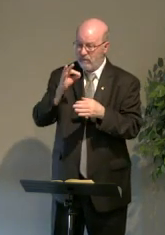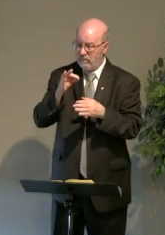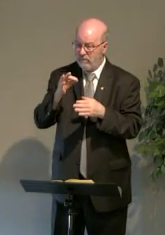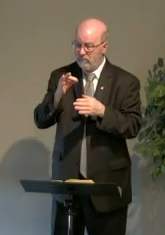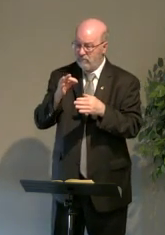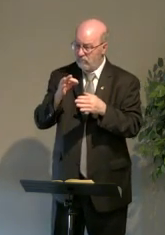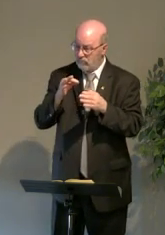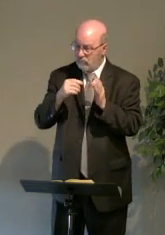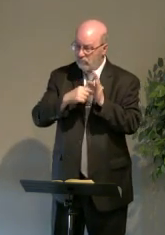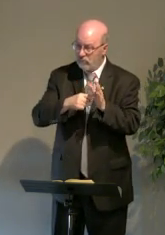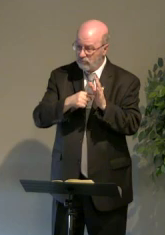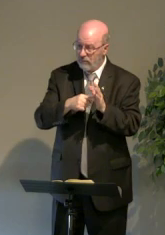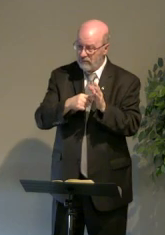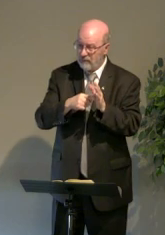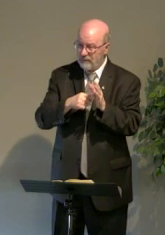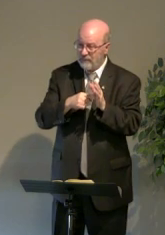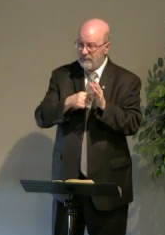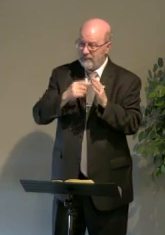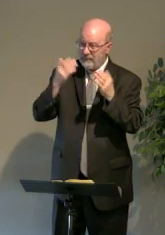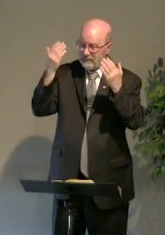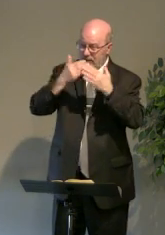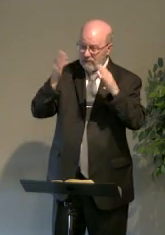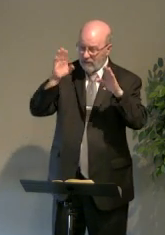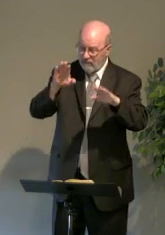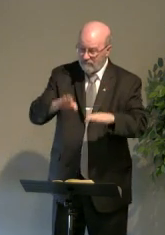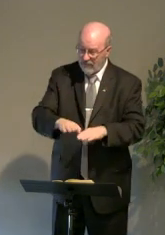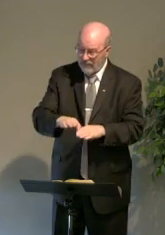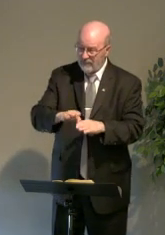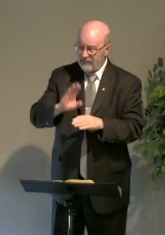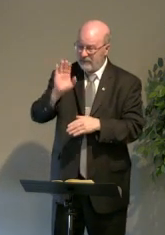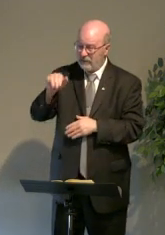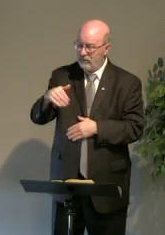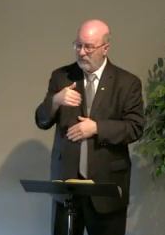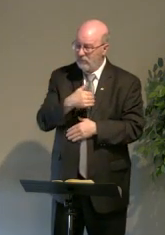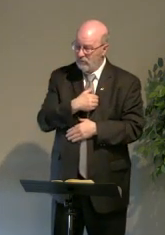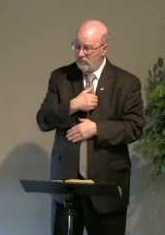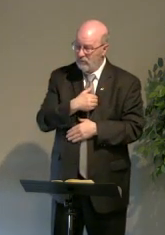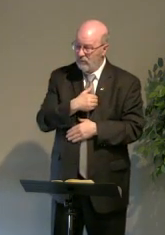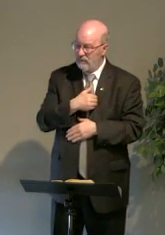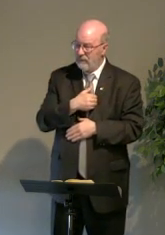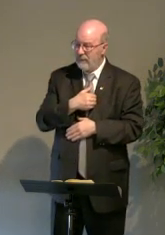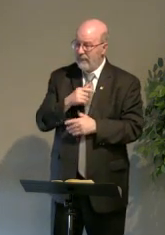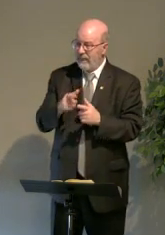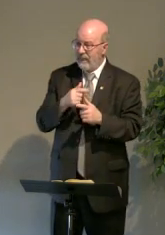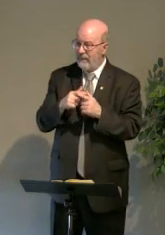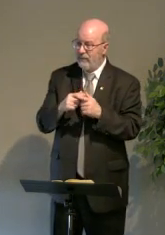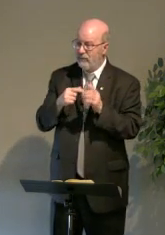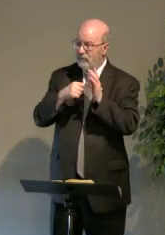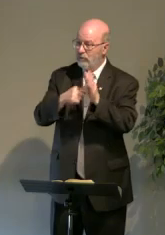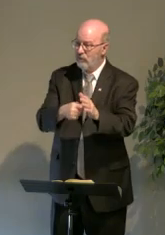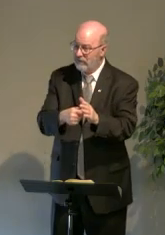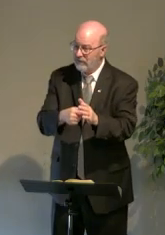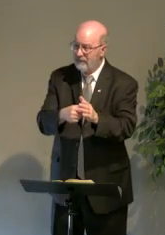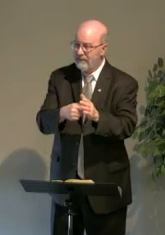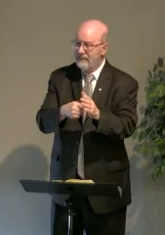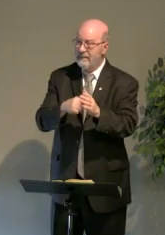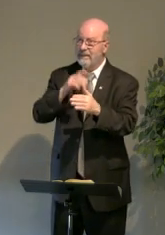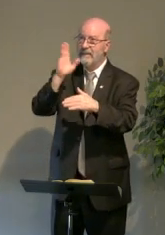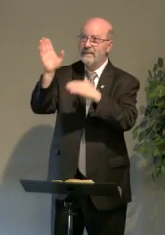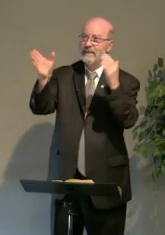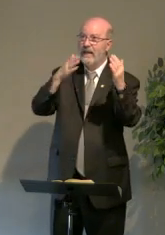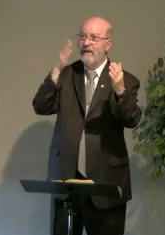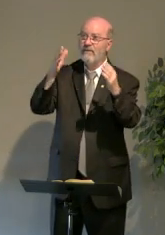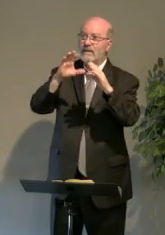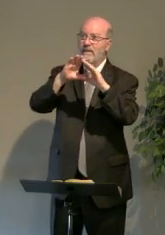down to the dark valley of the soul. And then he all of a sudden takes us to the heavenly